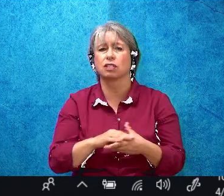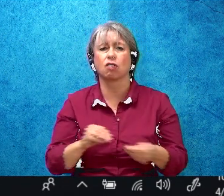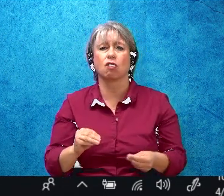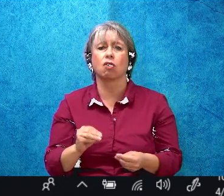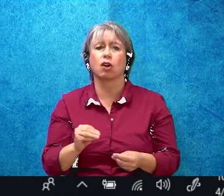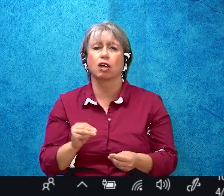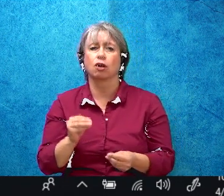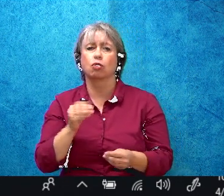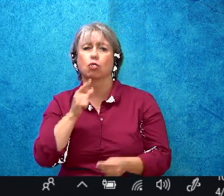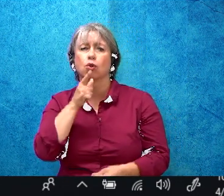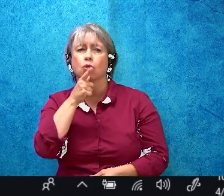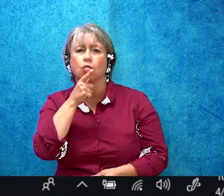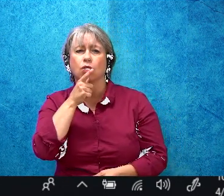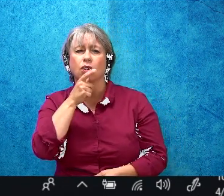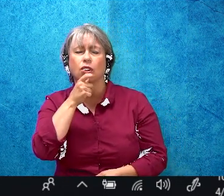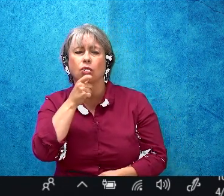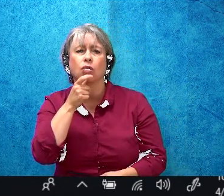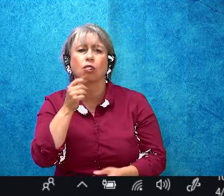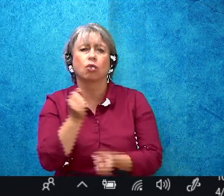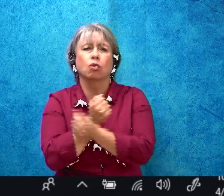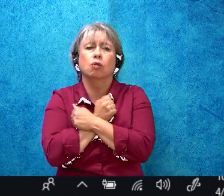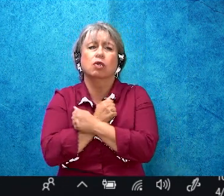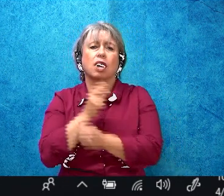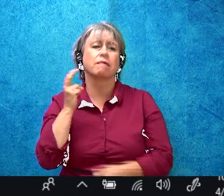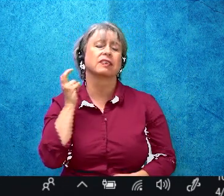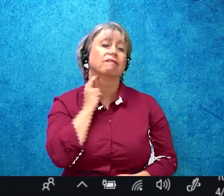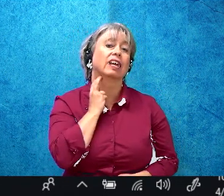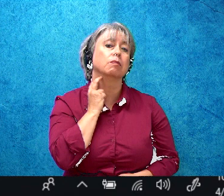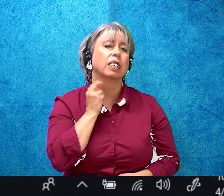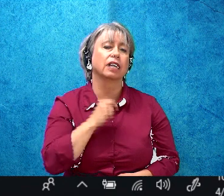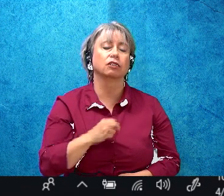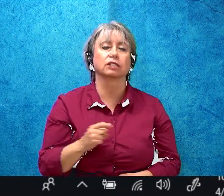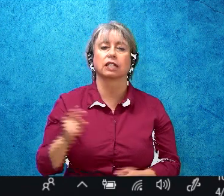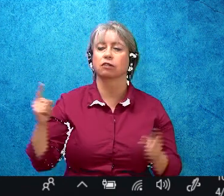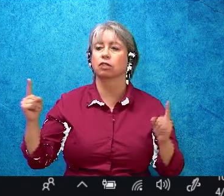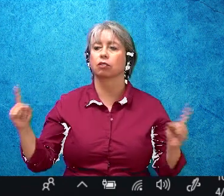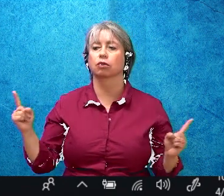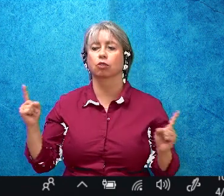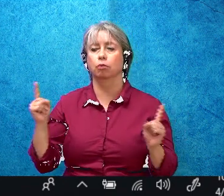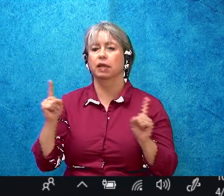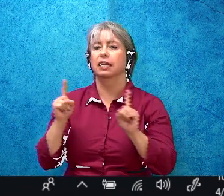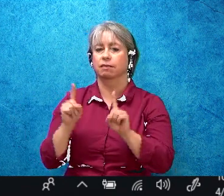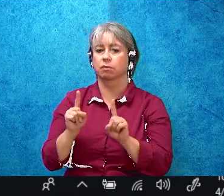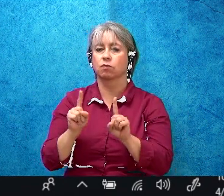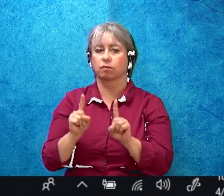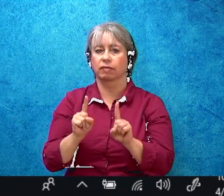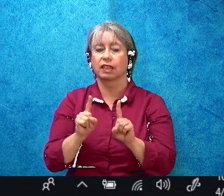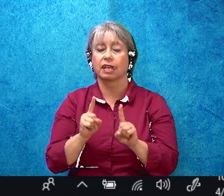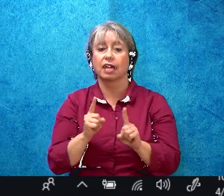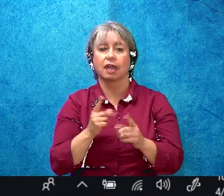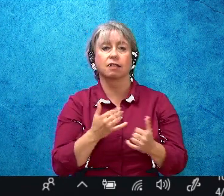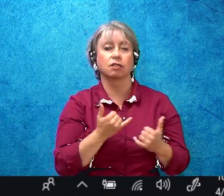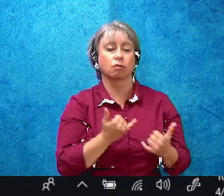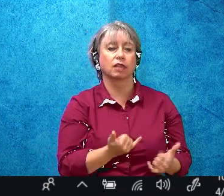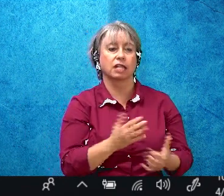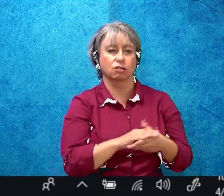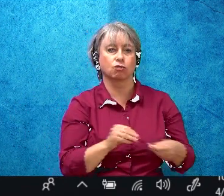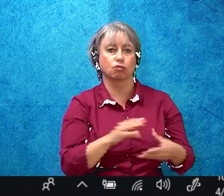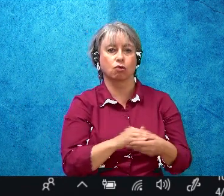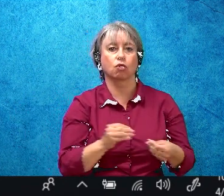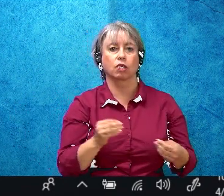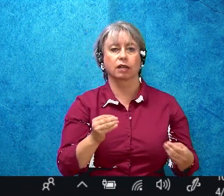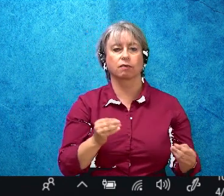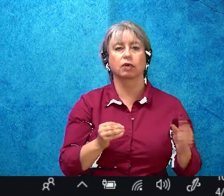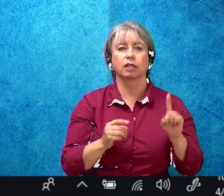that. Okay, so Cupid and Psyche, okay? This is what we know about this story, all right? Cupid